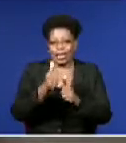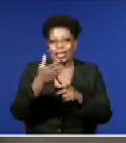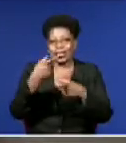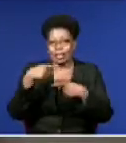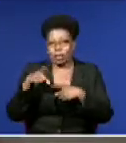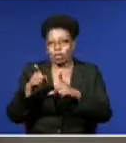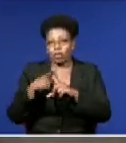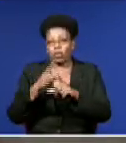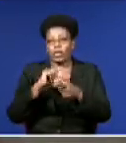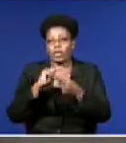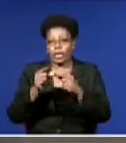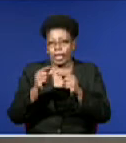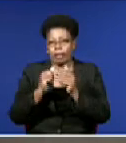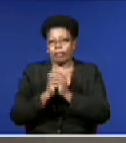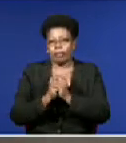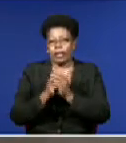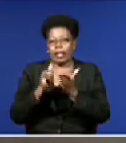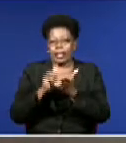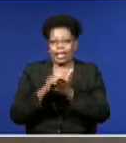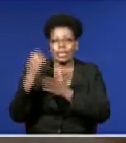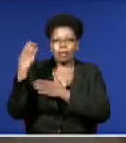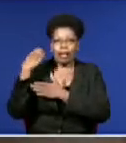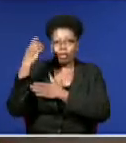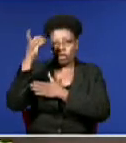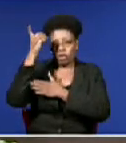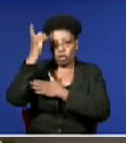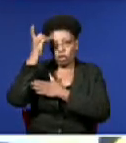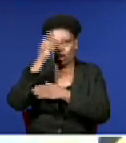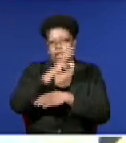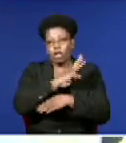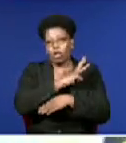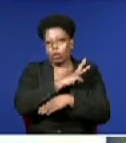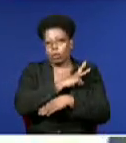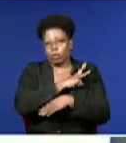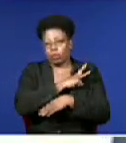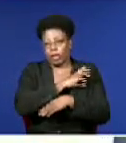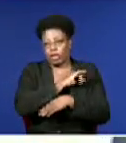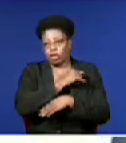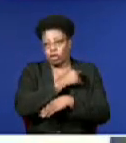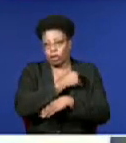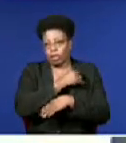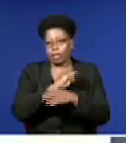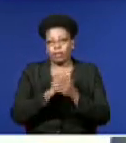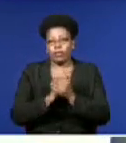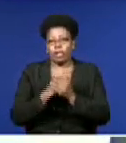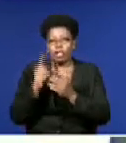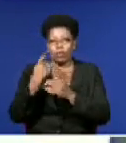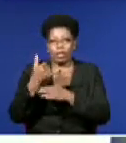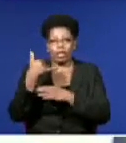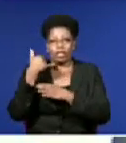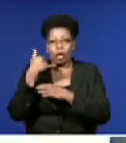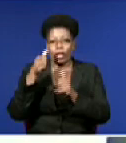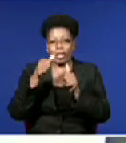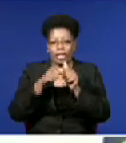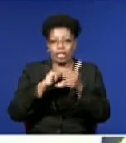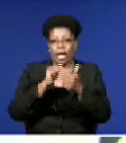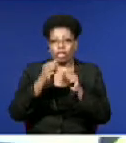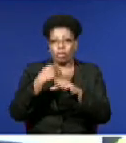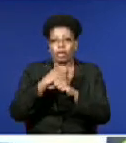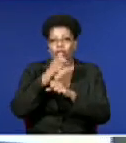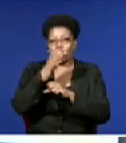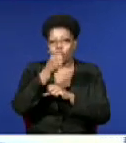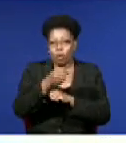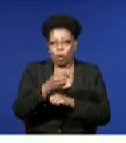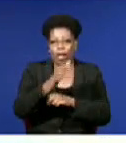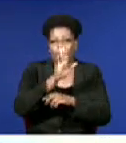games. That fall on team manager Dawn Woodside Johnson. So we have to make sure that we contact each and every athlete to make sure what